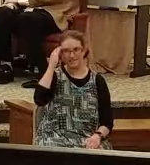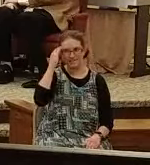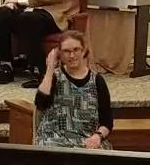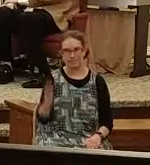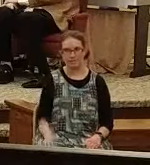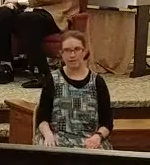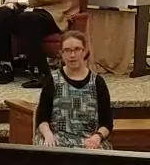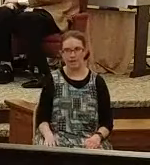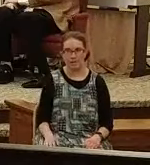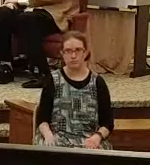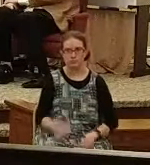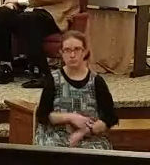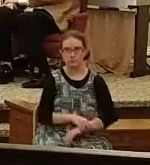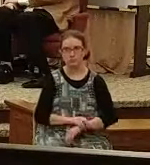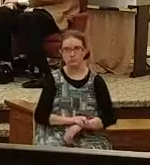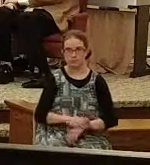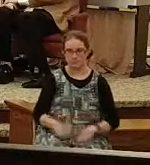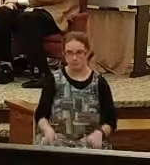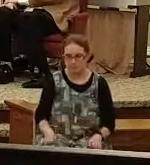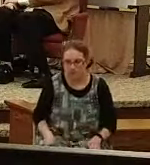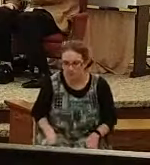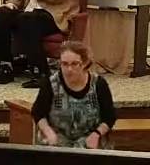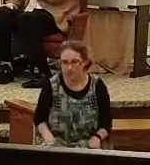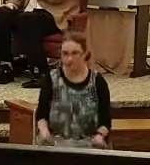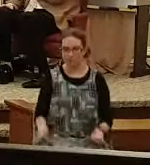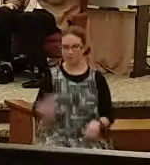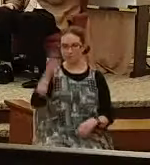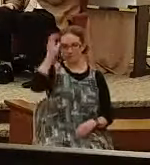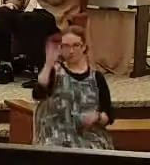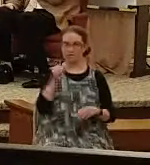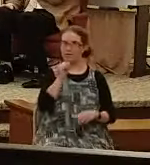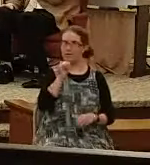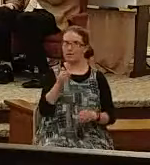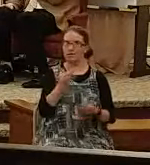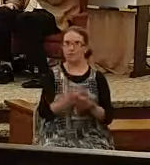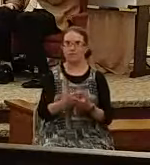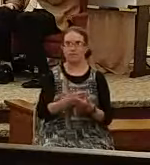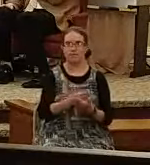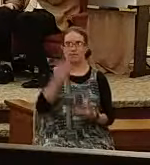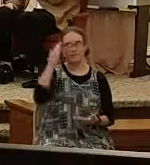things. The enemy doesn't put good thoughts in your head.